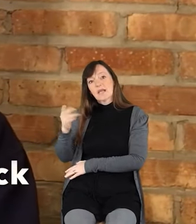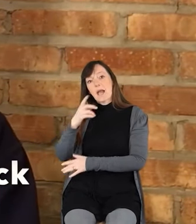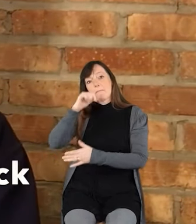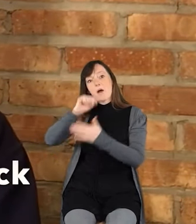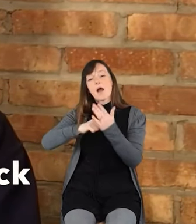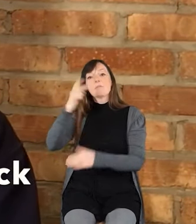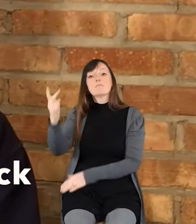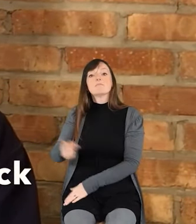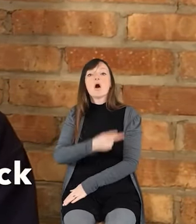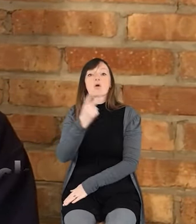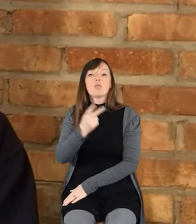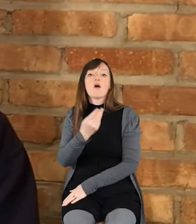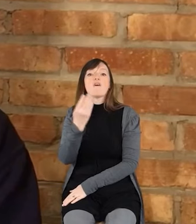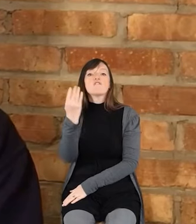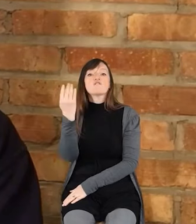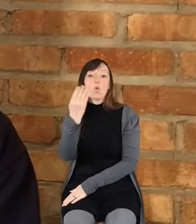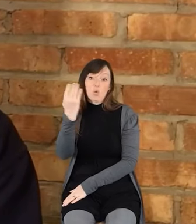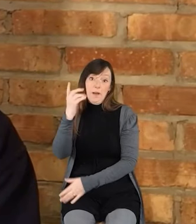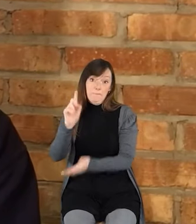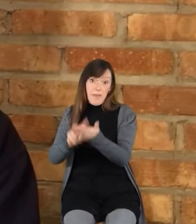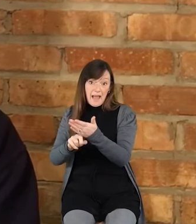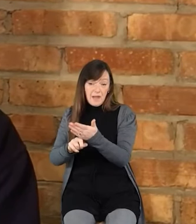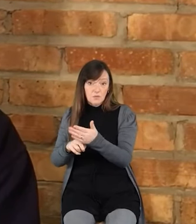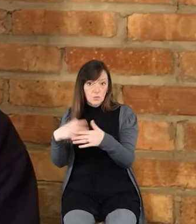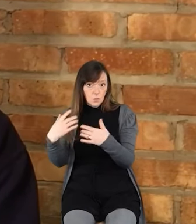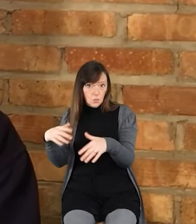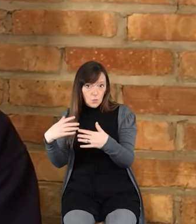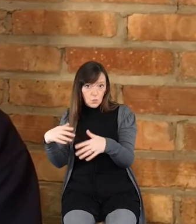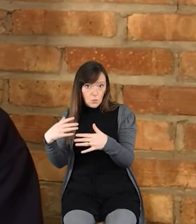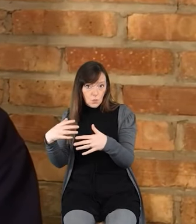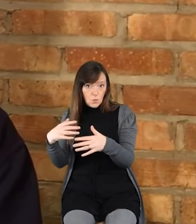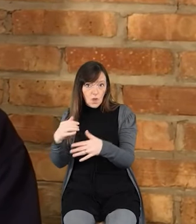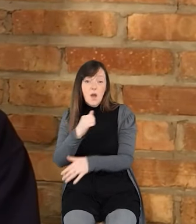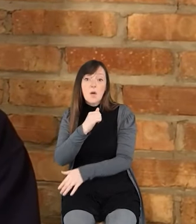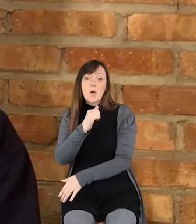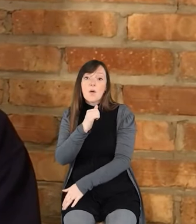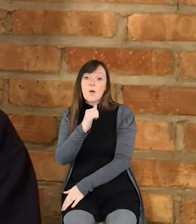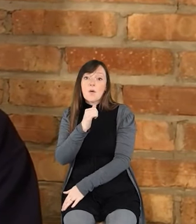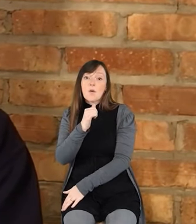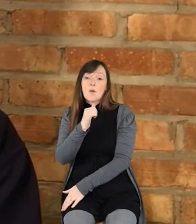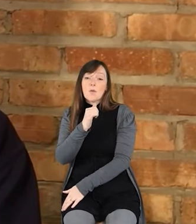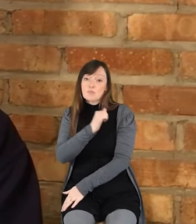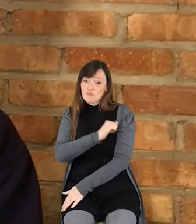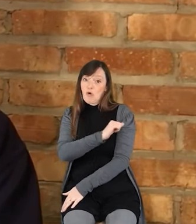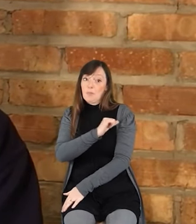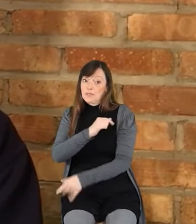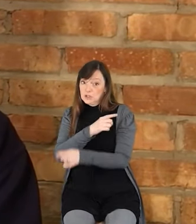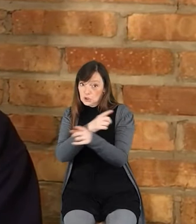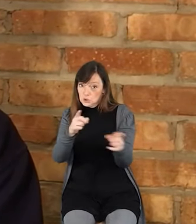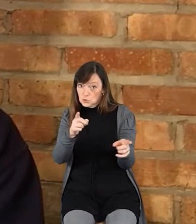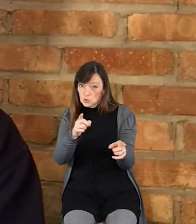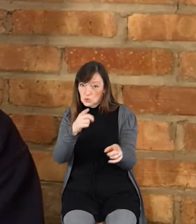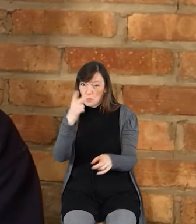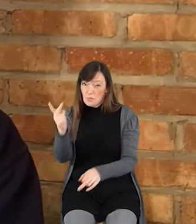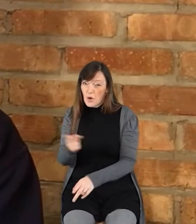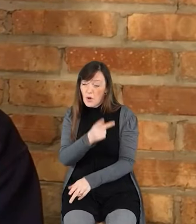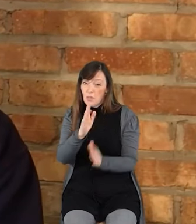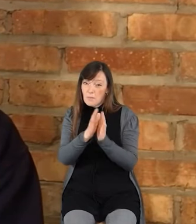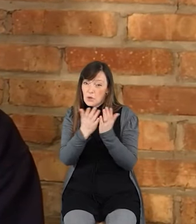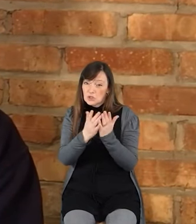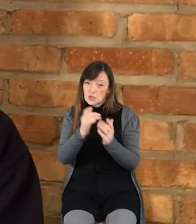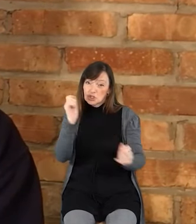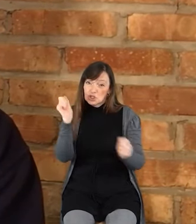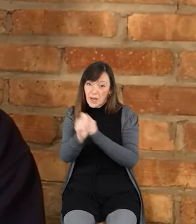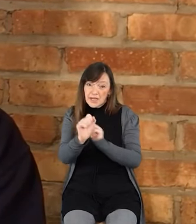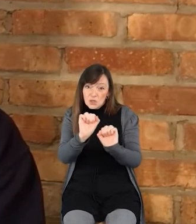tenofthose.com/Keswick, you can get the 2 for £14. I promise you, these books will change